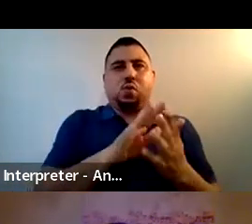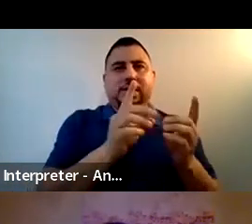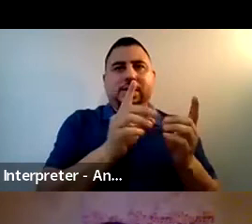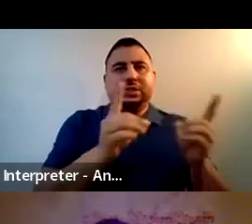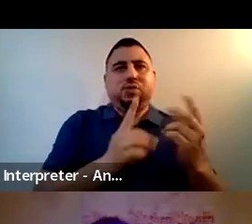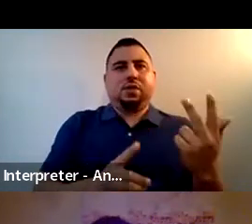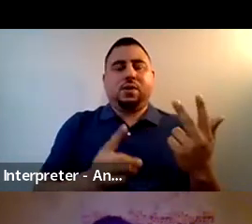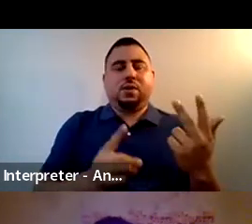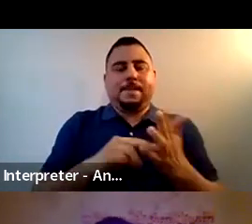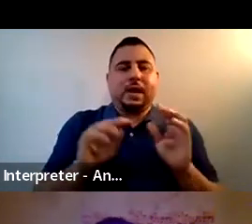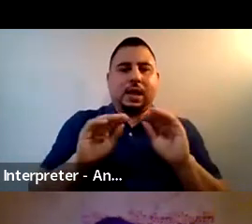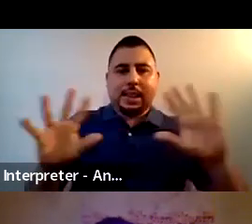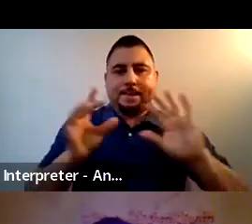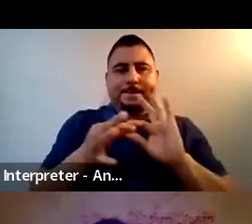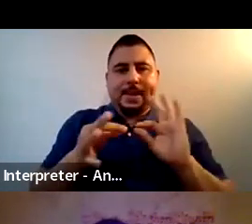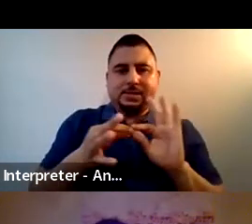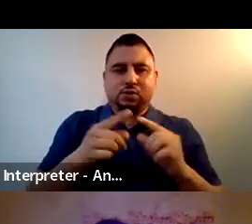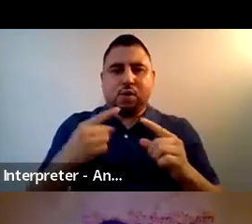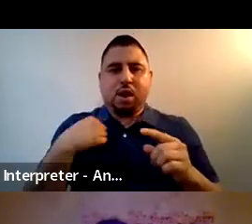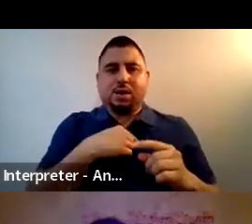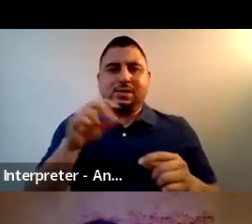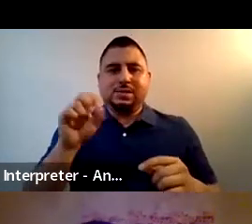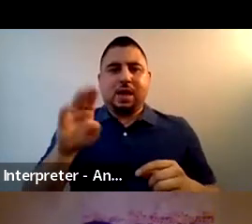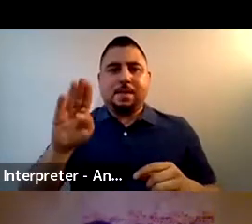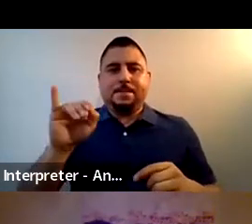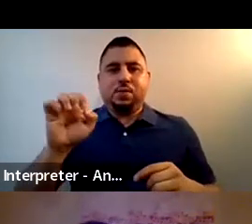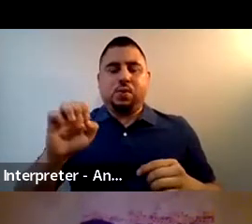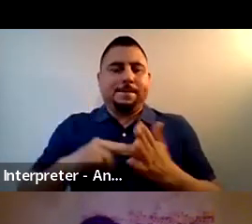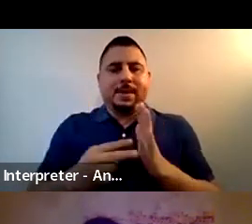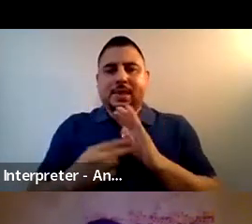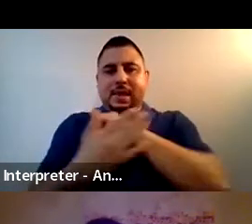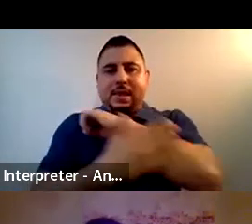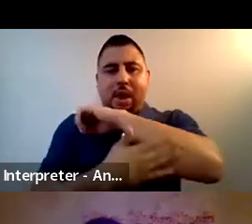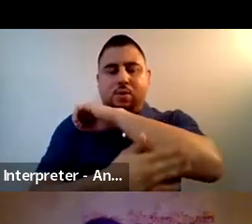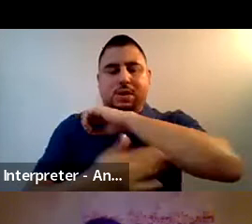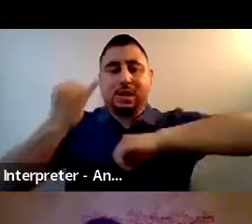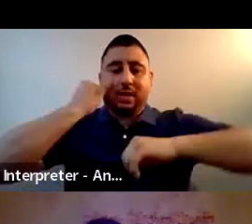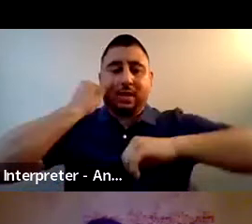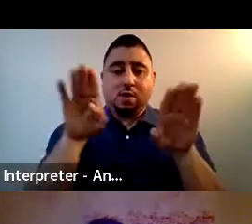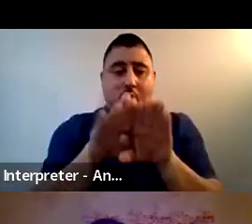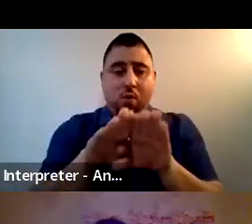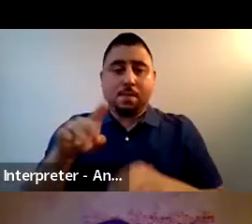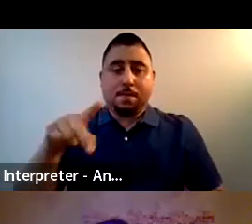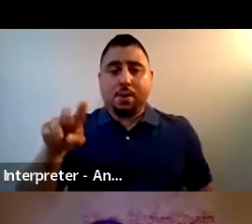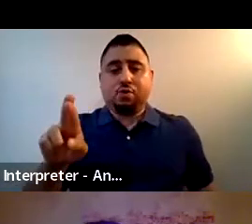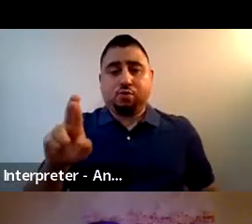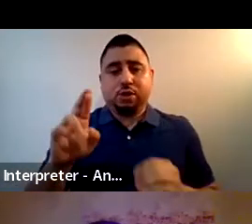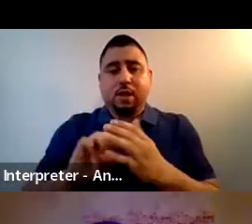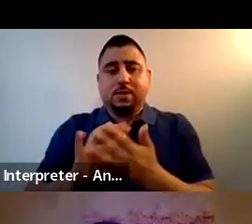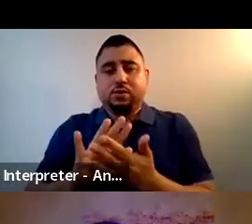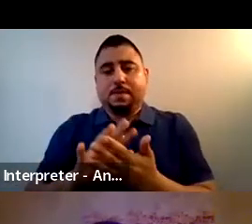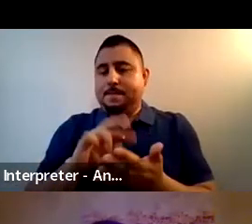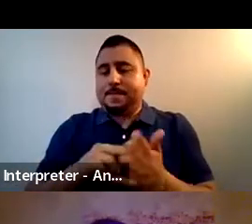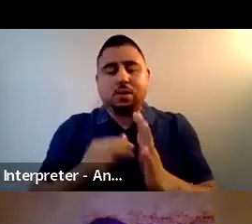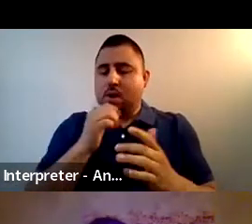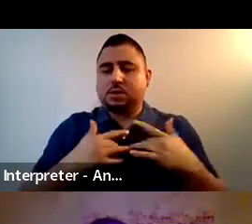it is sending a clear message to us South Bowie residents that the county, if you are to close Pointer Ridge Elementary School, is not concerned